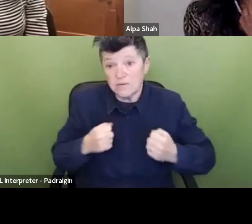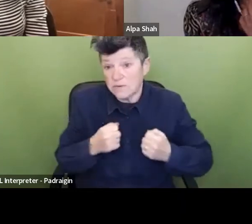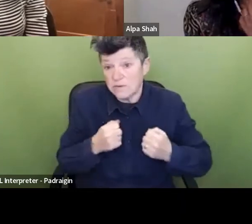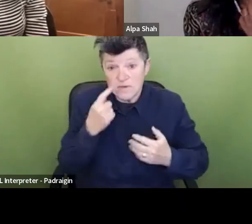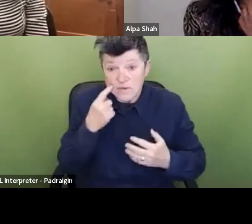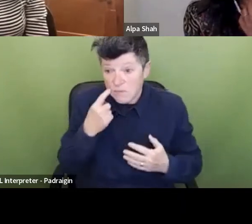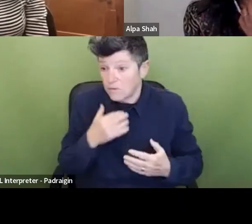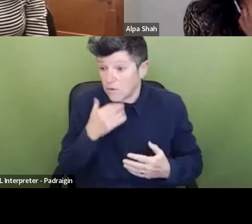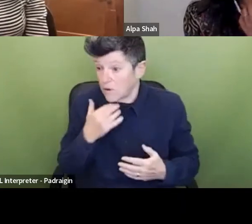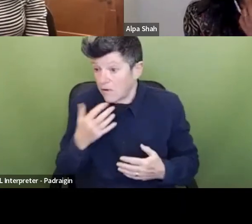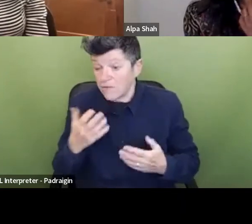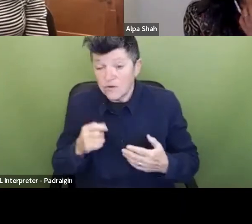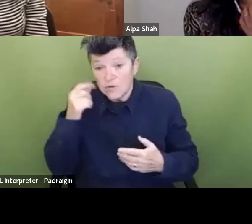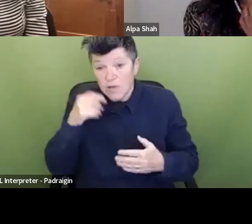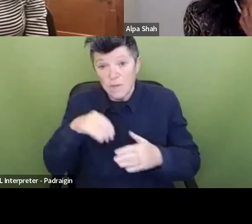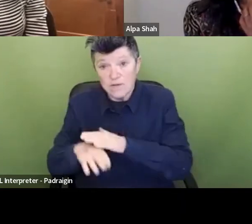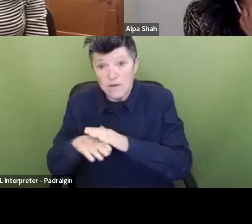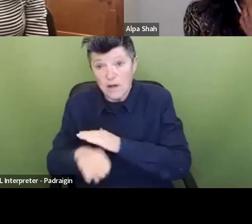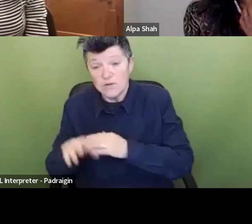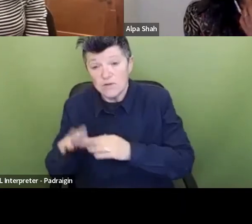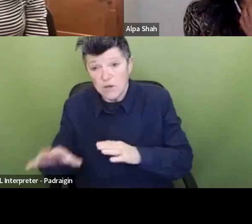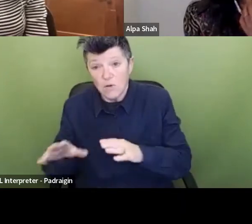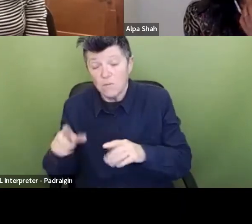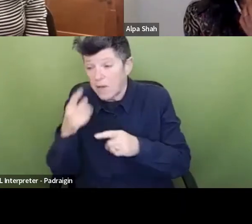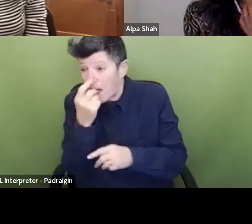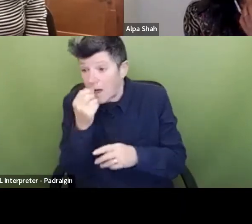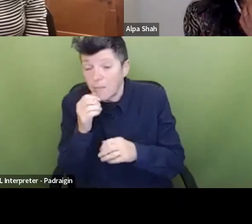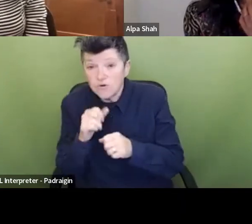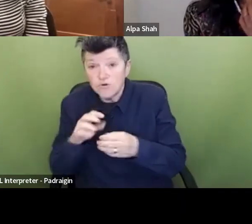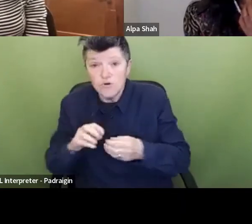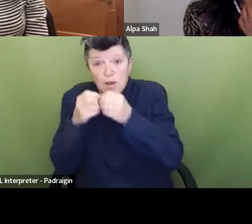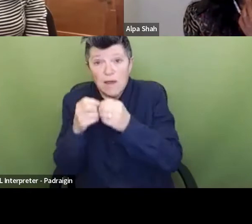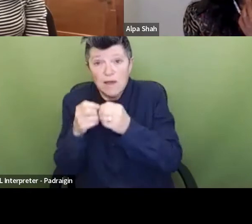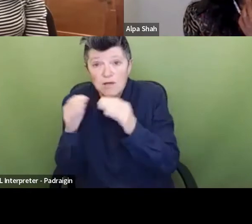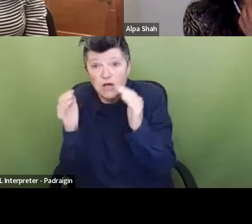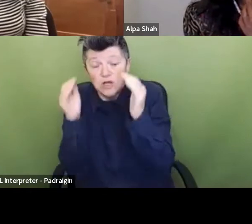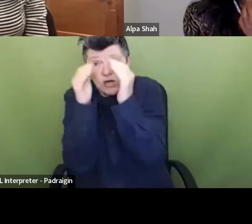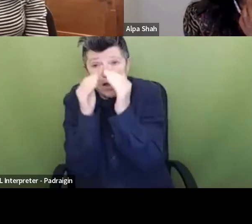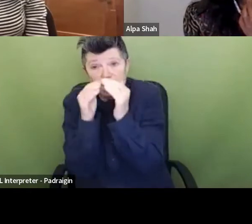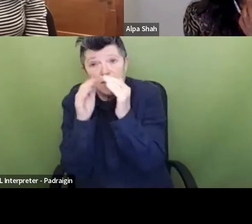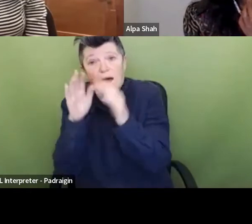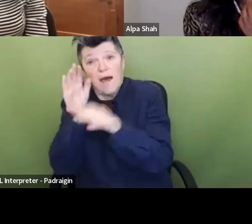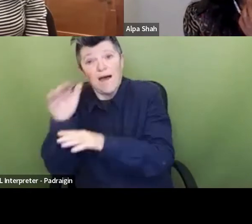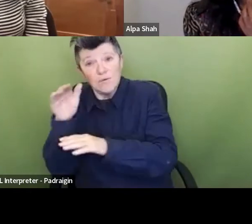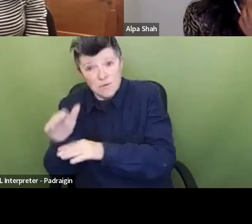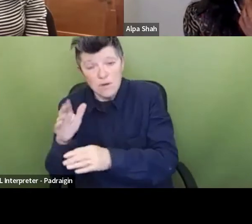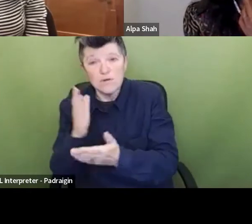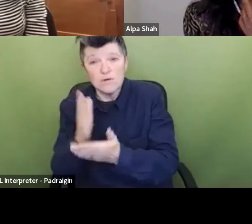sleep inside. So the shelter making outside is a very important intermediate step for many